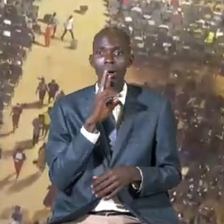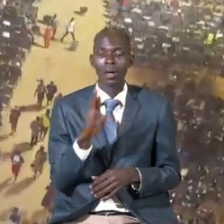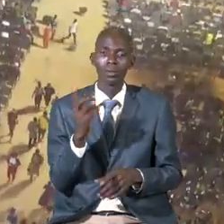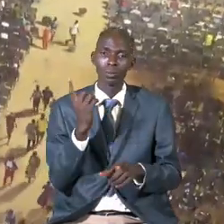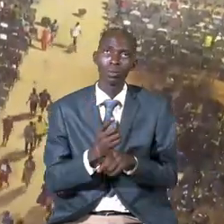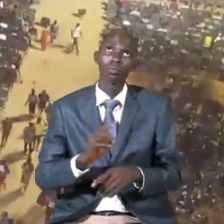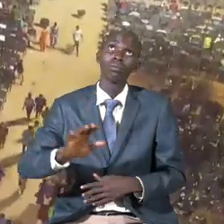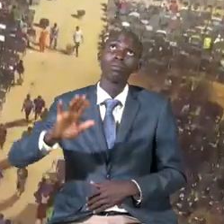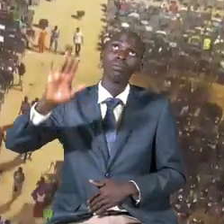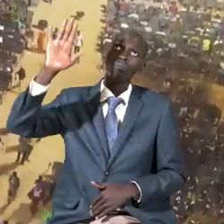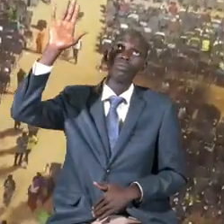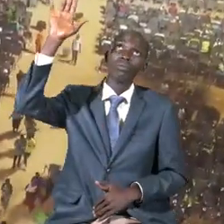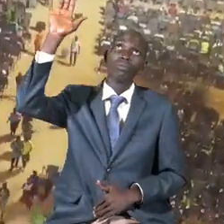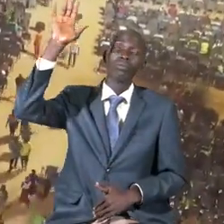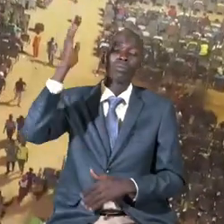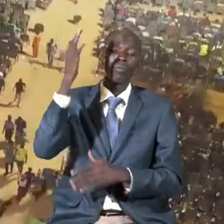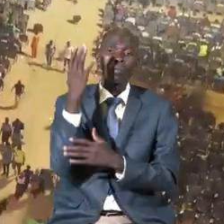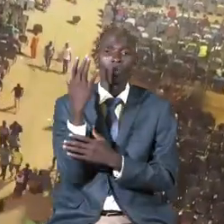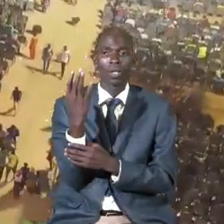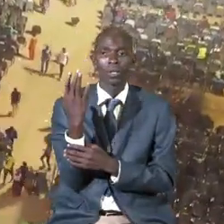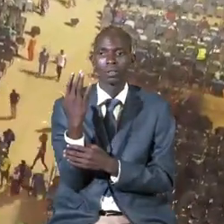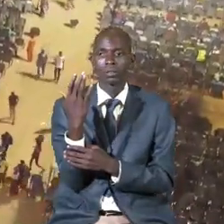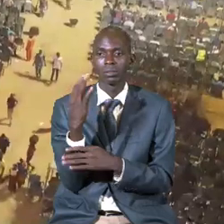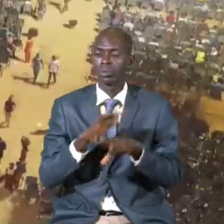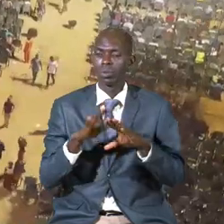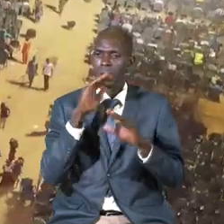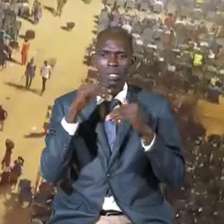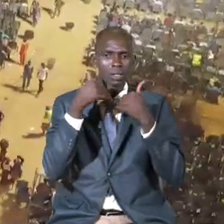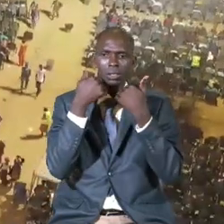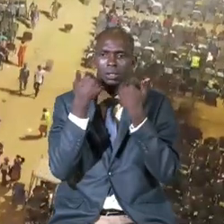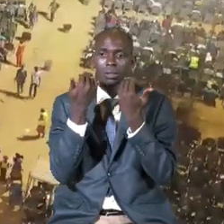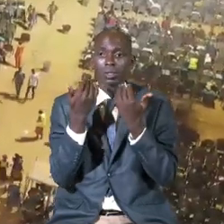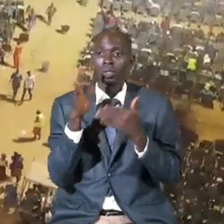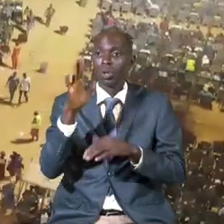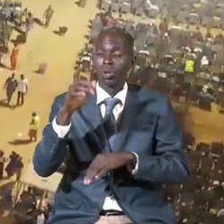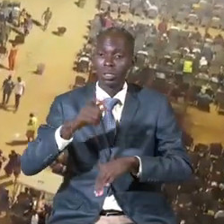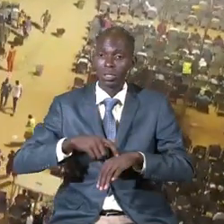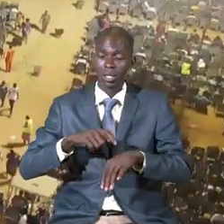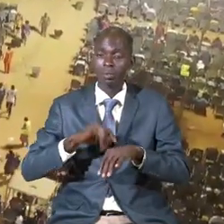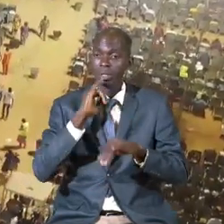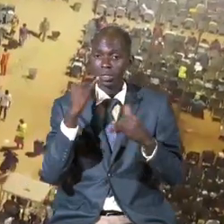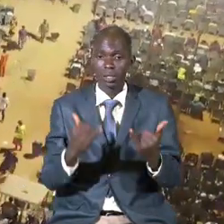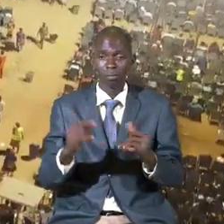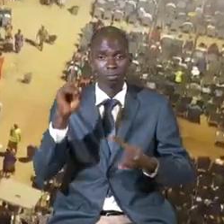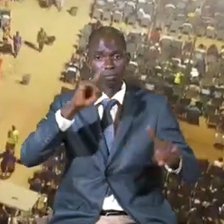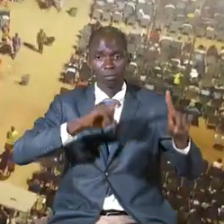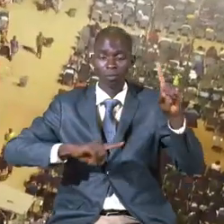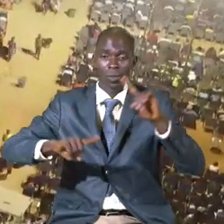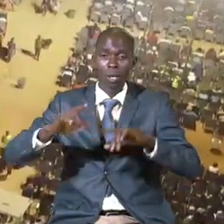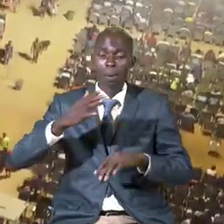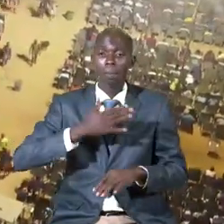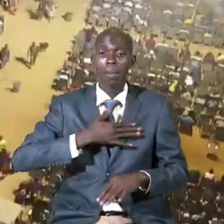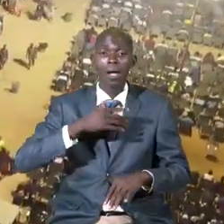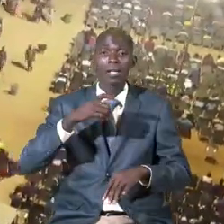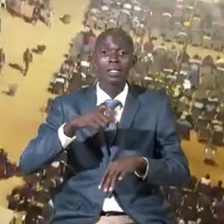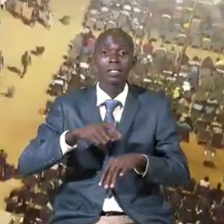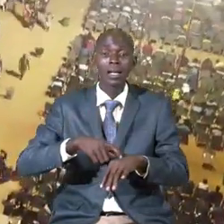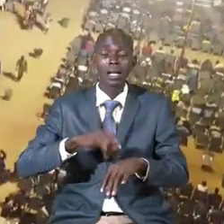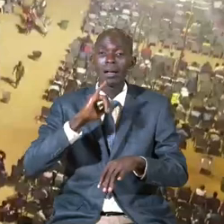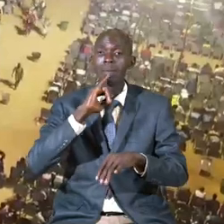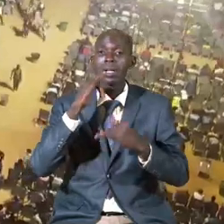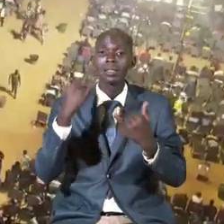your hand your time has come my time has come i said my